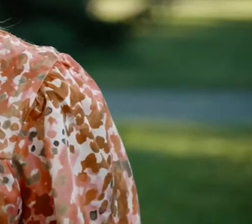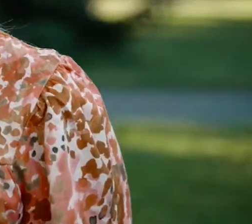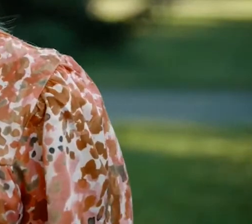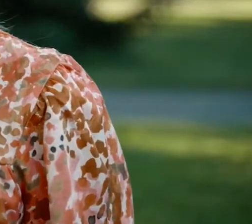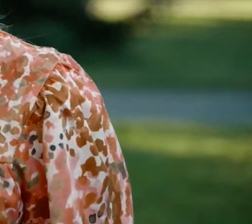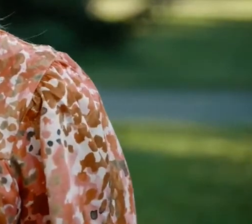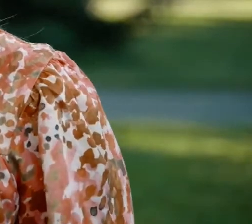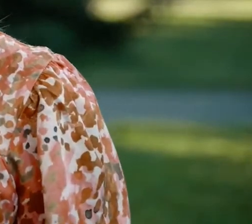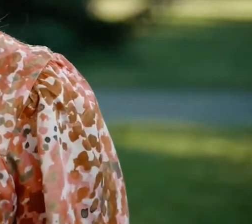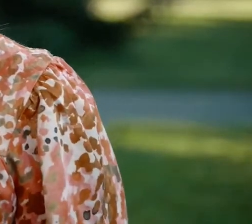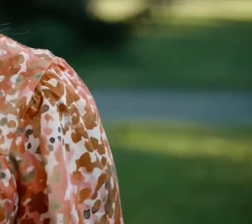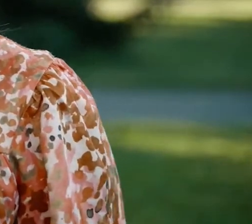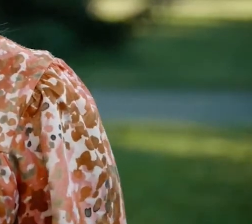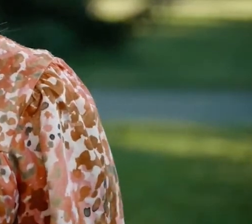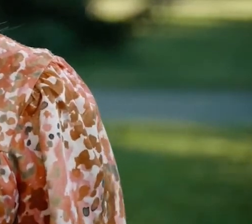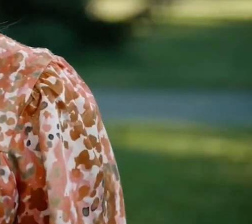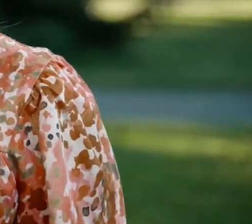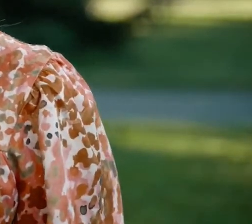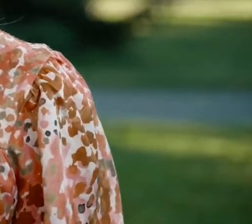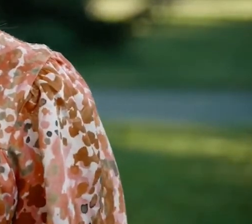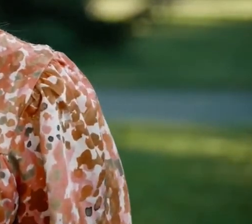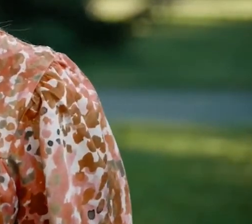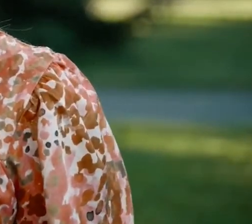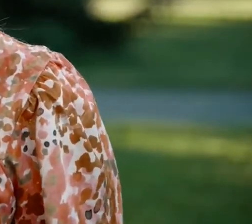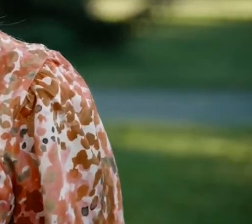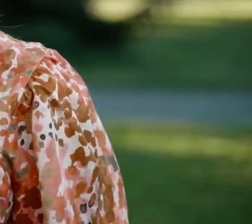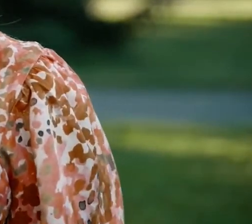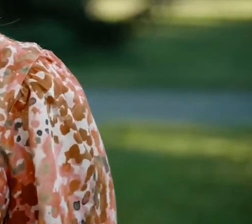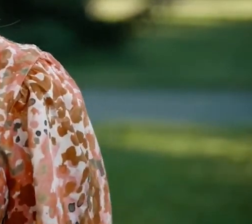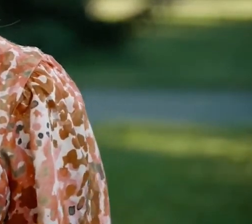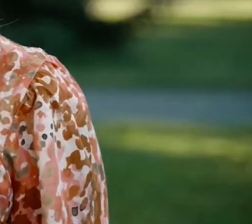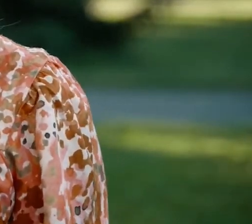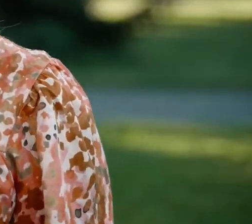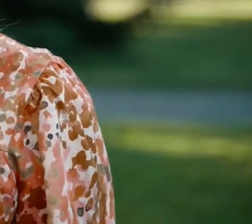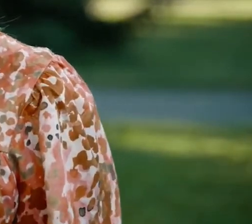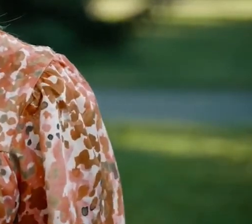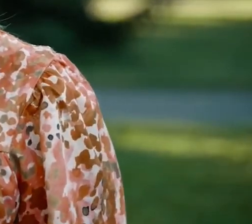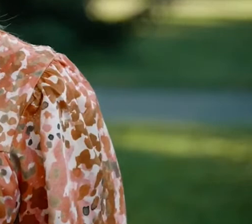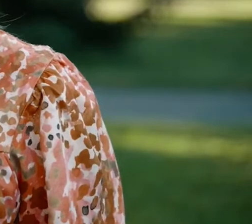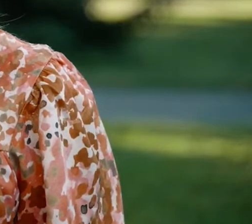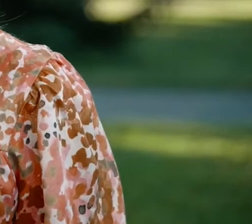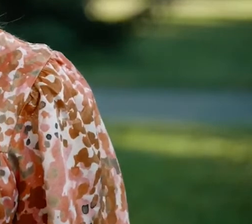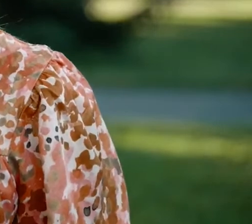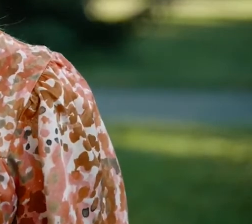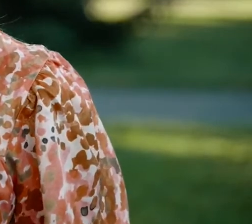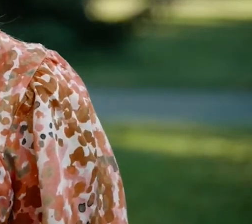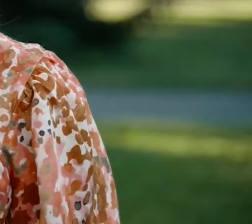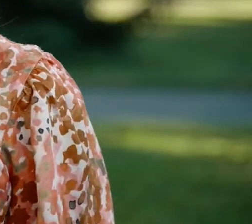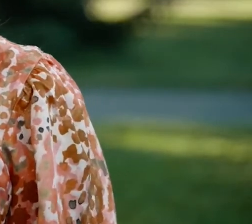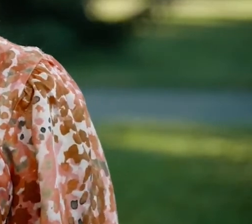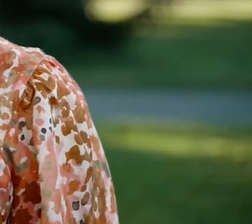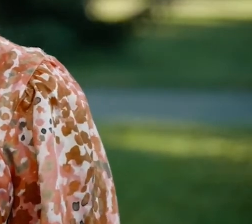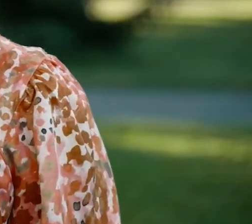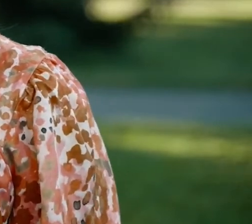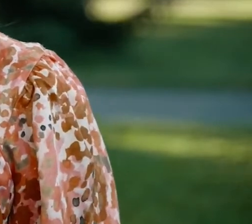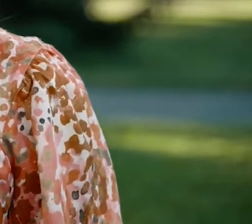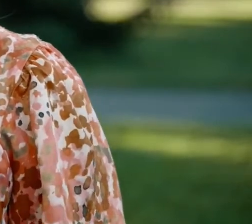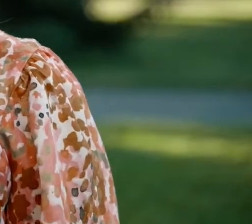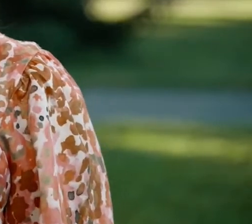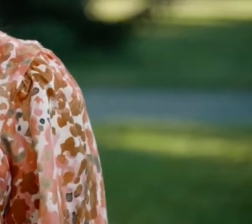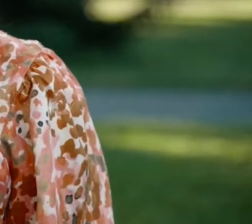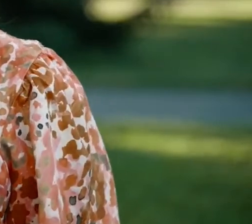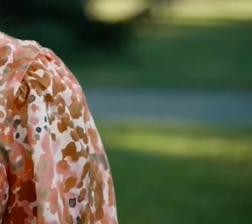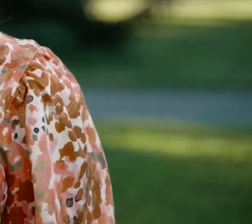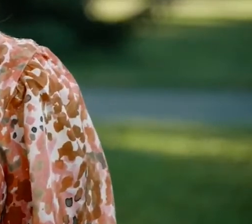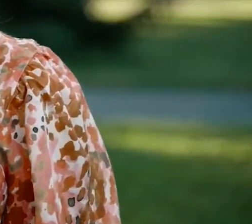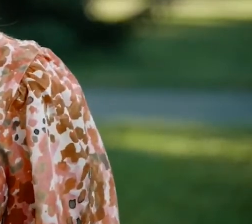Honorary speakers, dear participants, thank you for the invitation to this important event on multidimensional poverty.